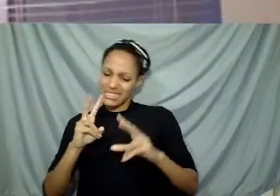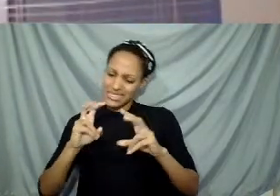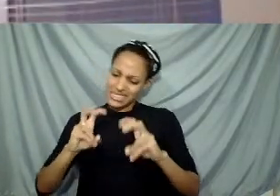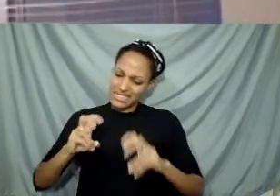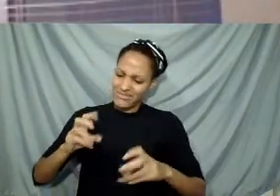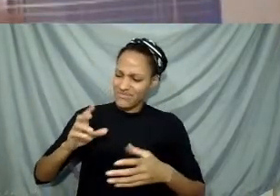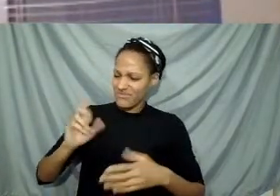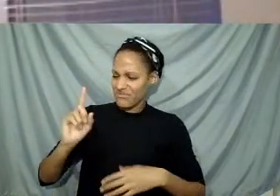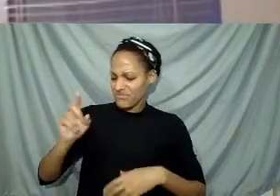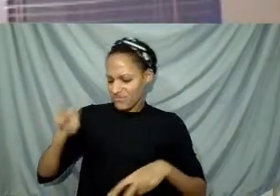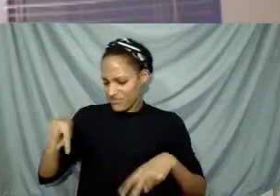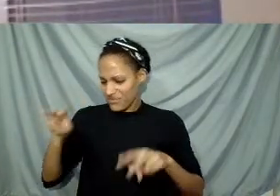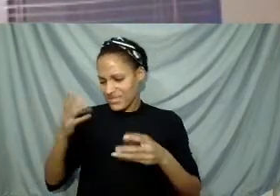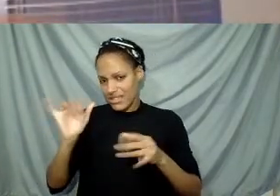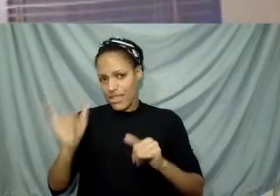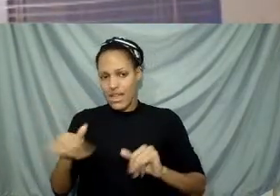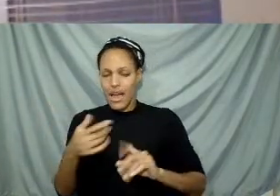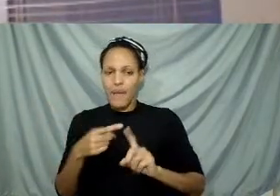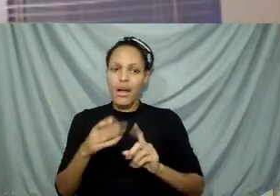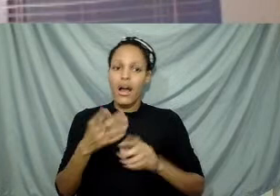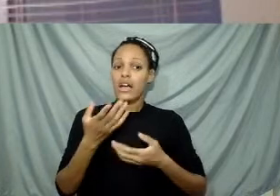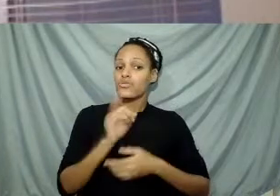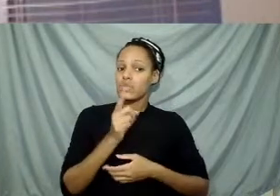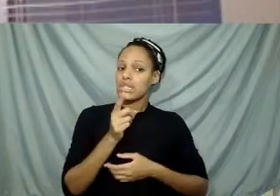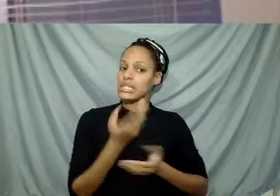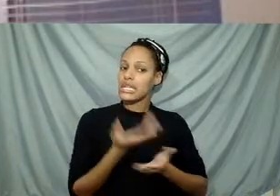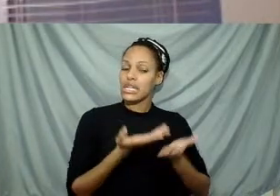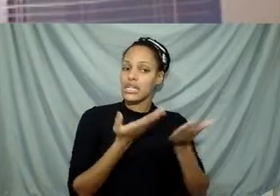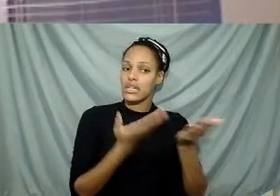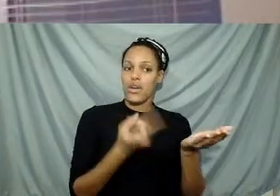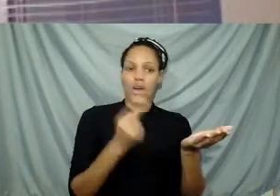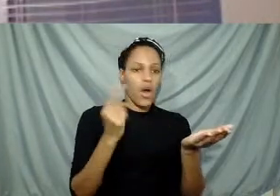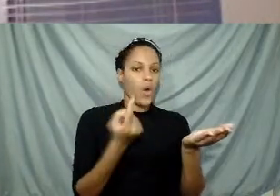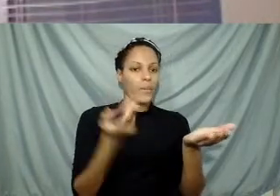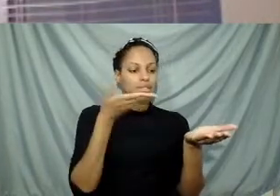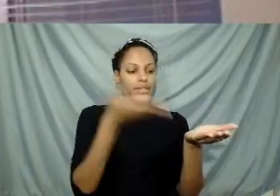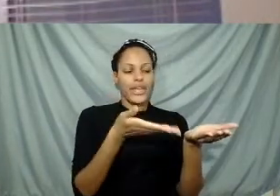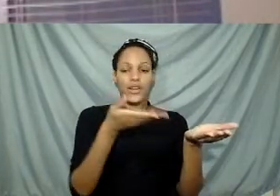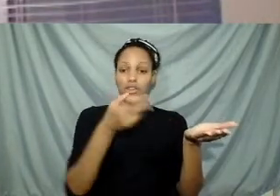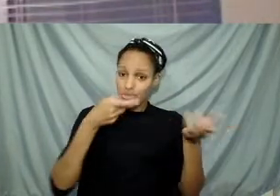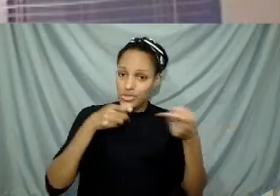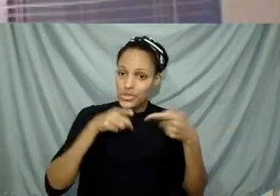Dance Studio, that was always very present in the training.